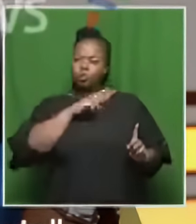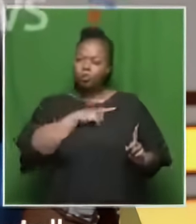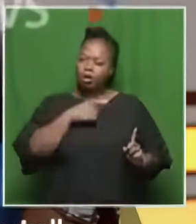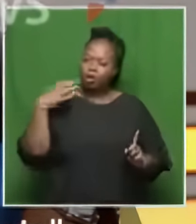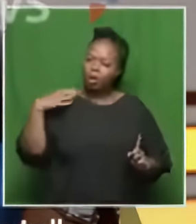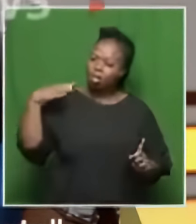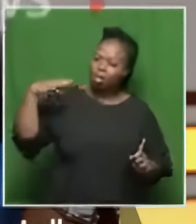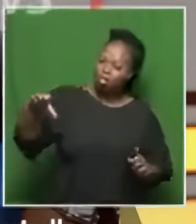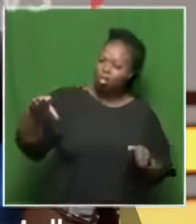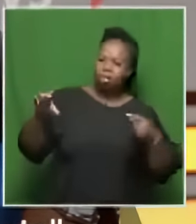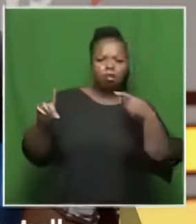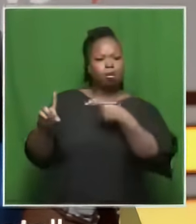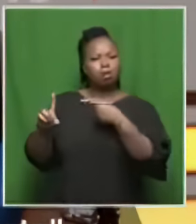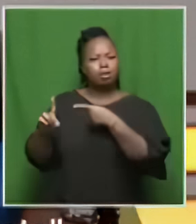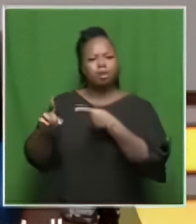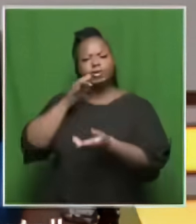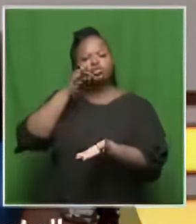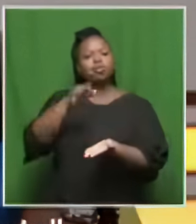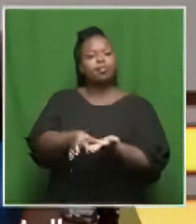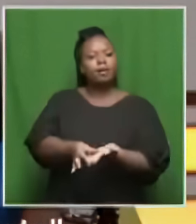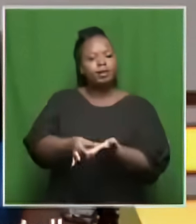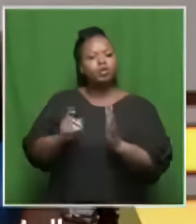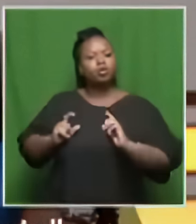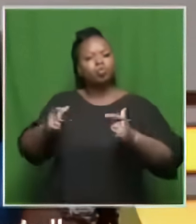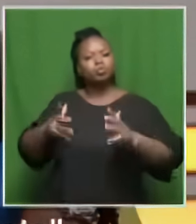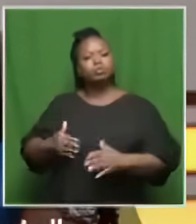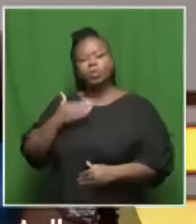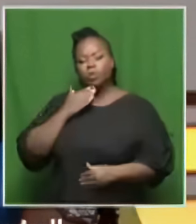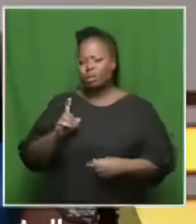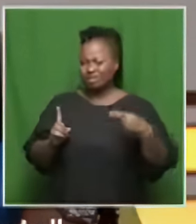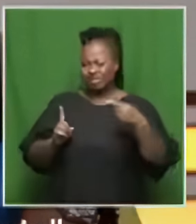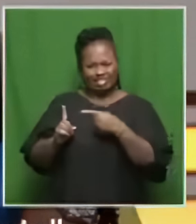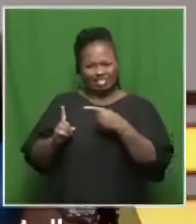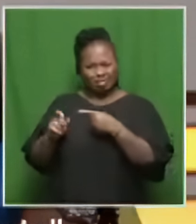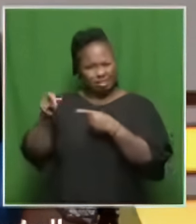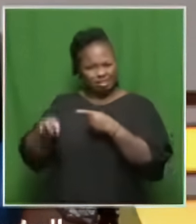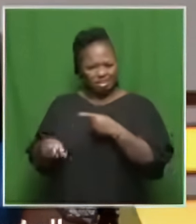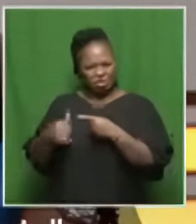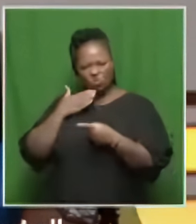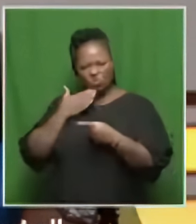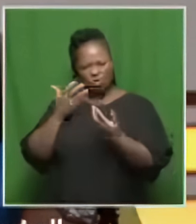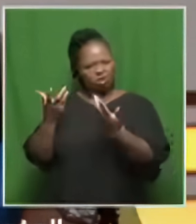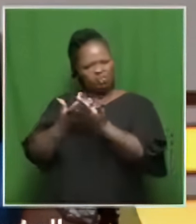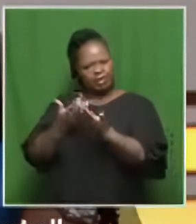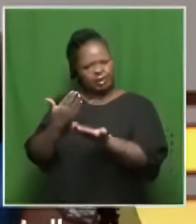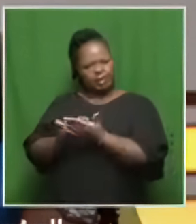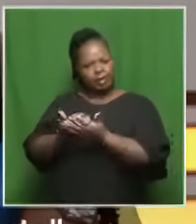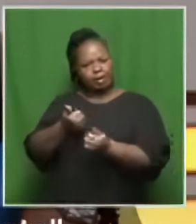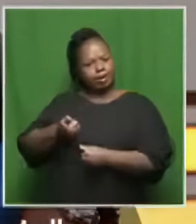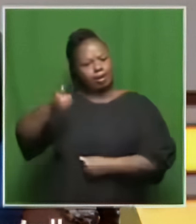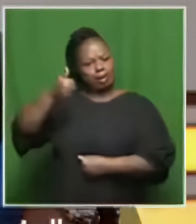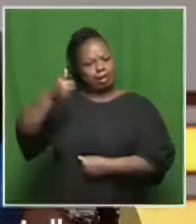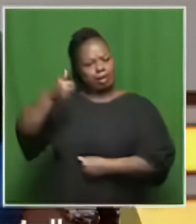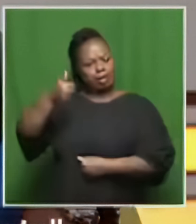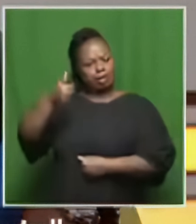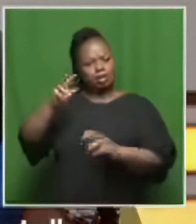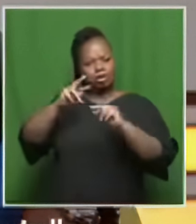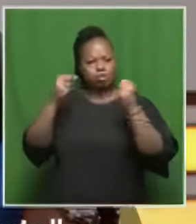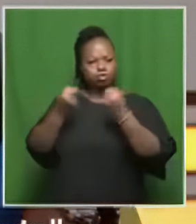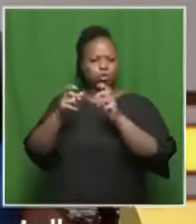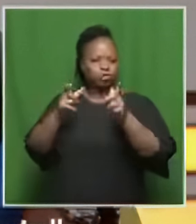such responsibility to recommend of the recommended people who is a suitable person to occupy a position of